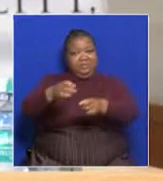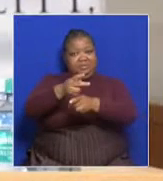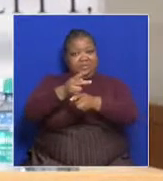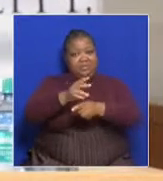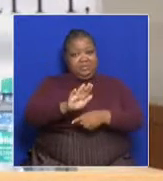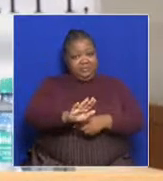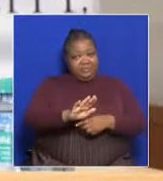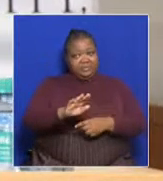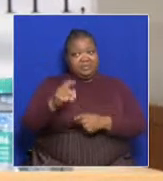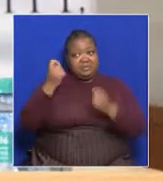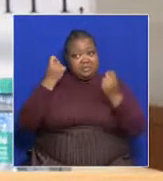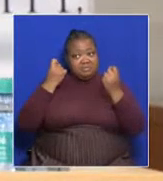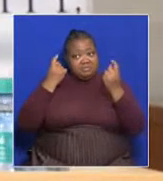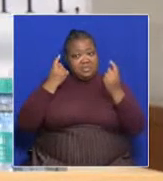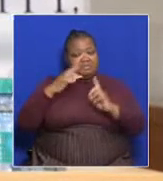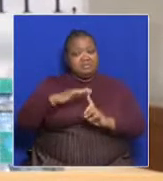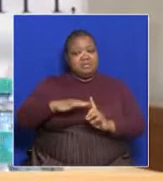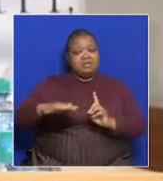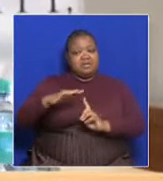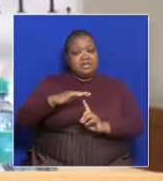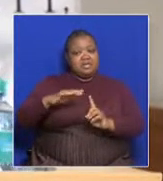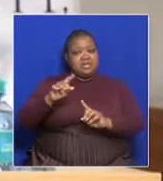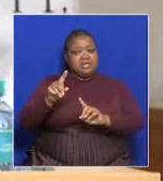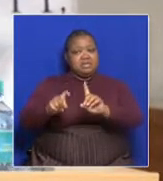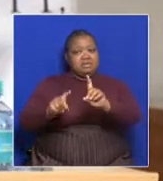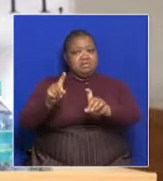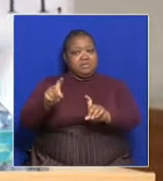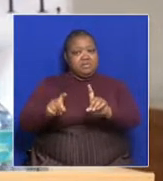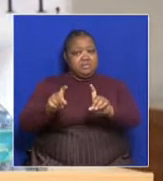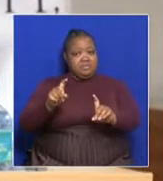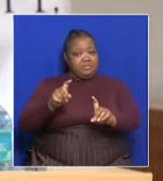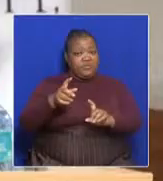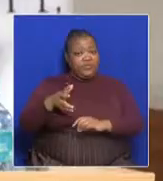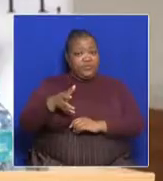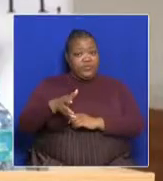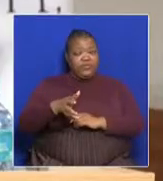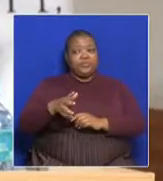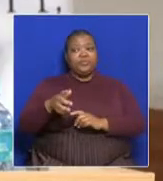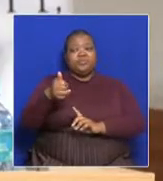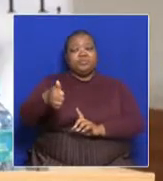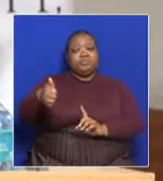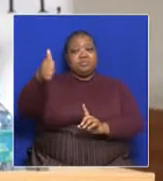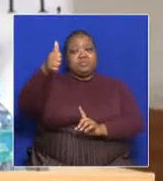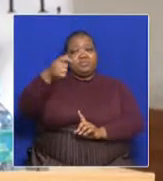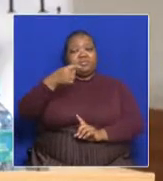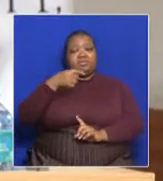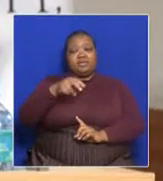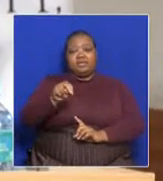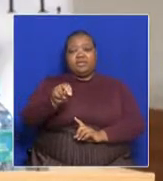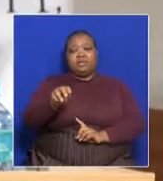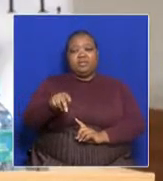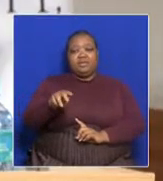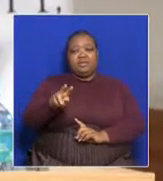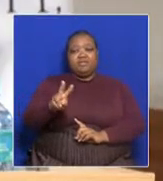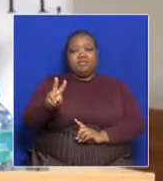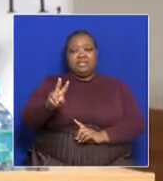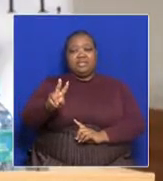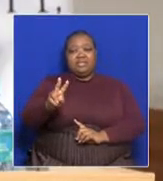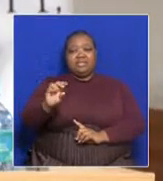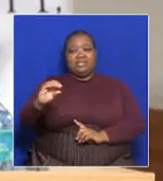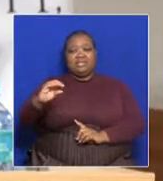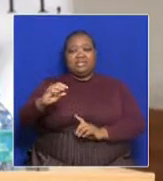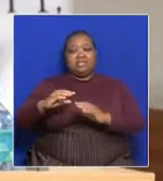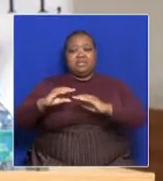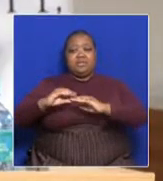place. Eventually, the brigadier indicated that the NPVC members, together with the tracking team, would